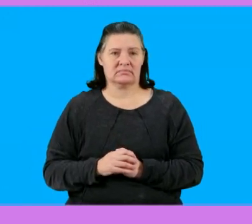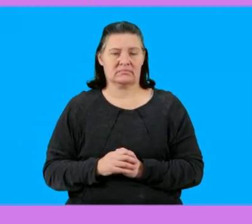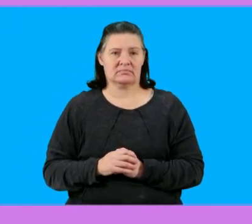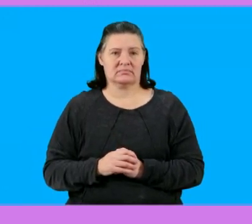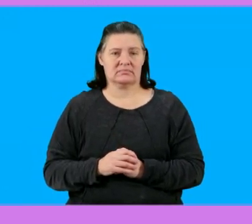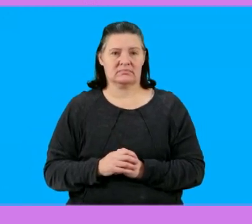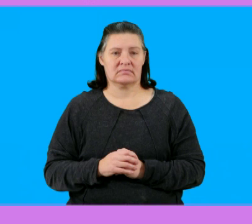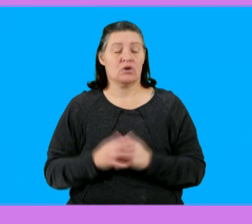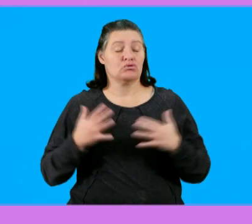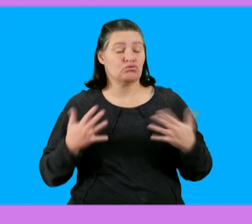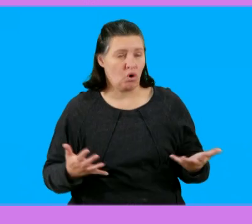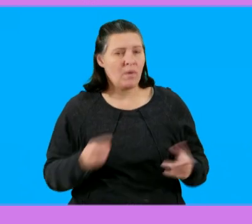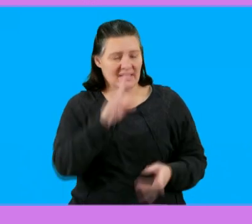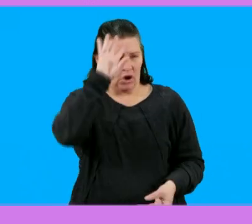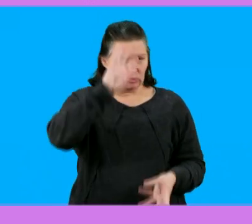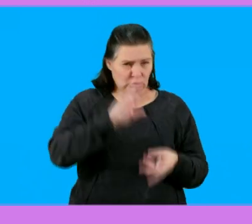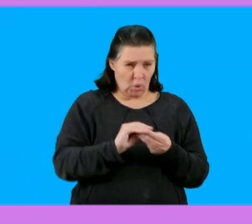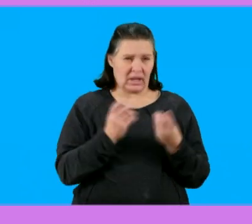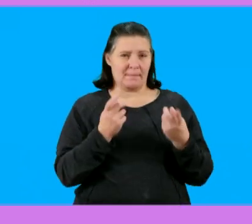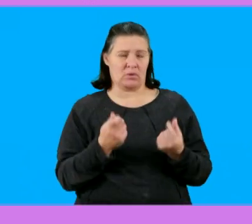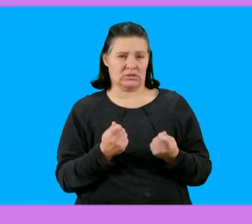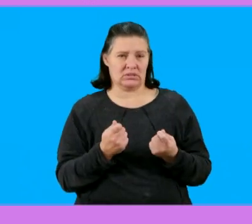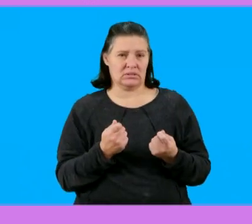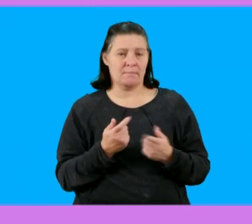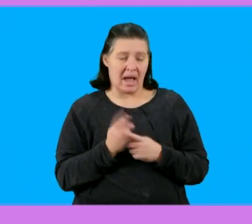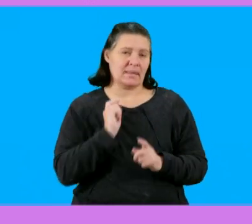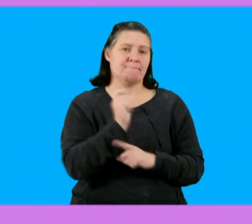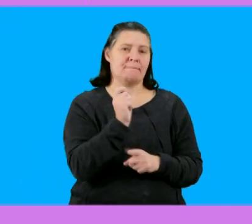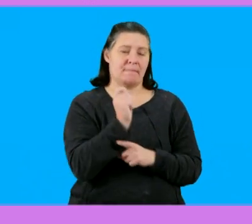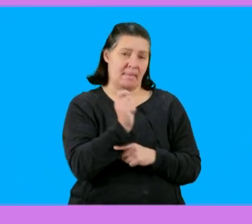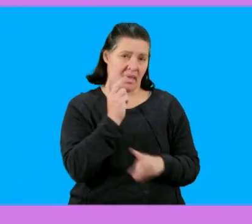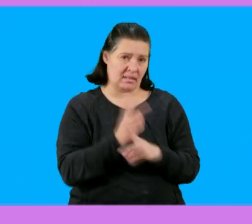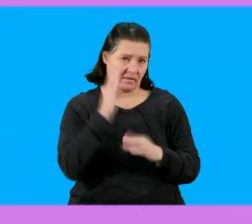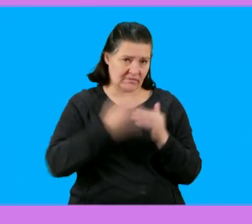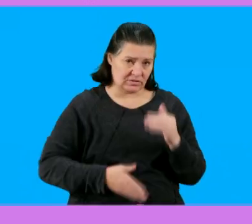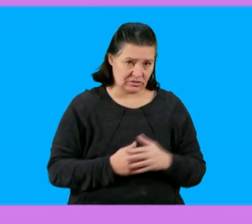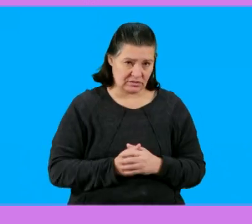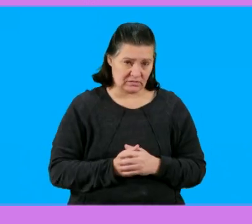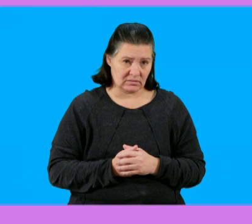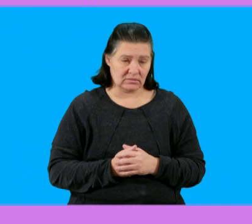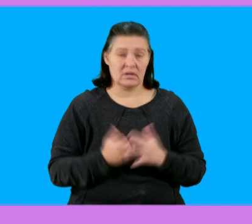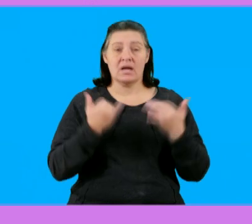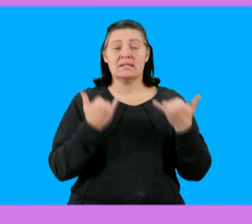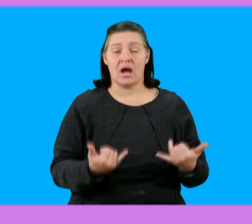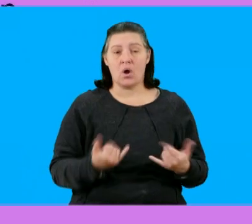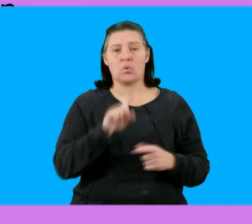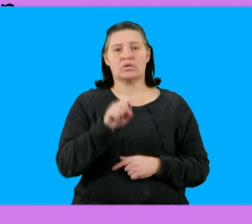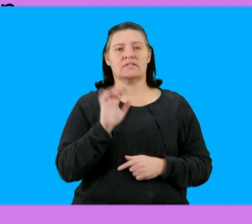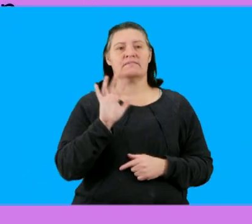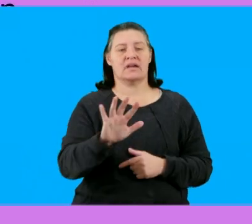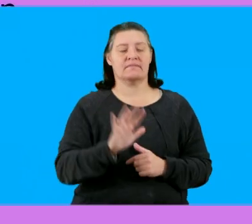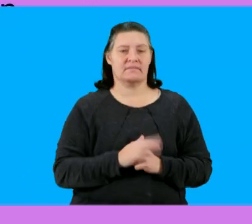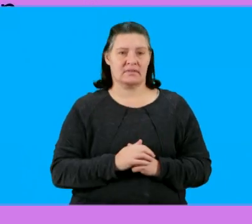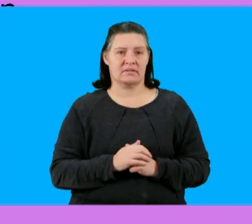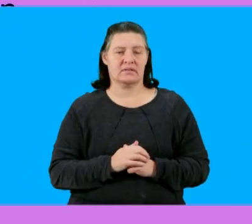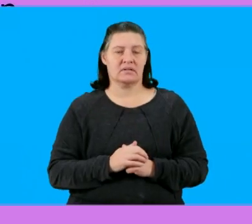13,140 rand and 79 cents. So that is the total amount that he needs to repay. All right. Now, question number